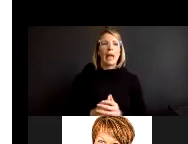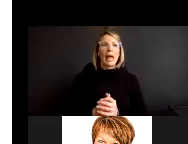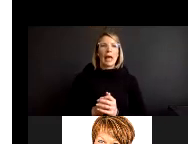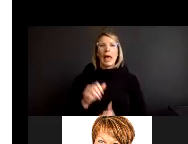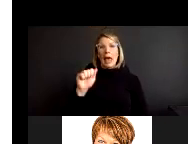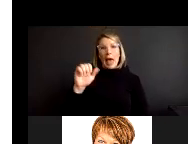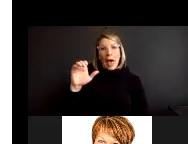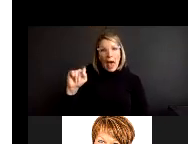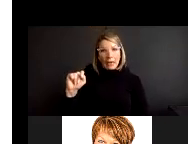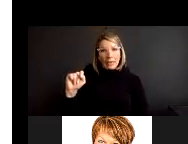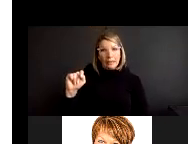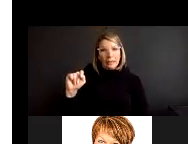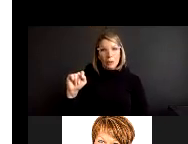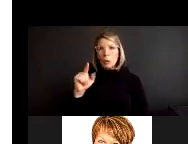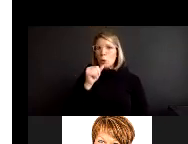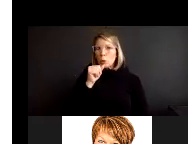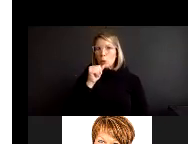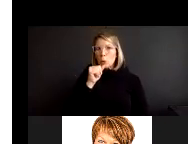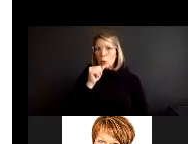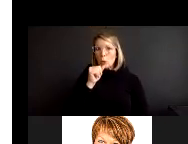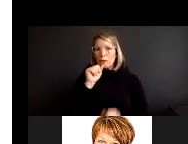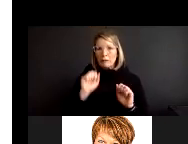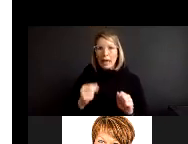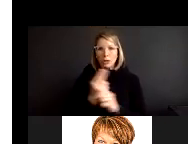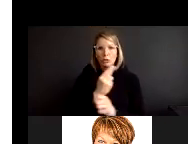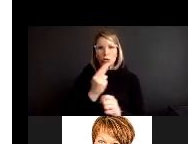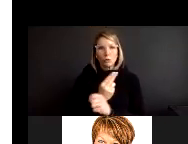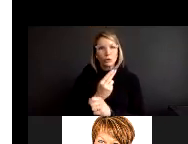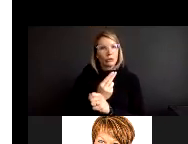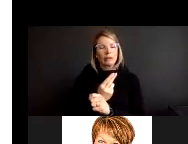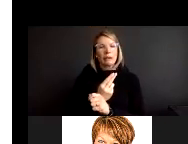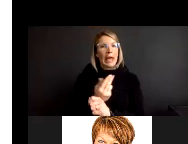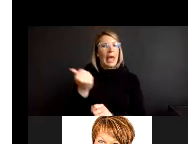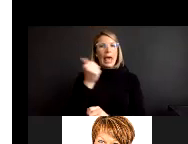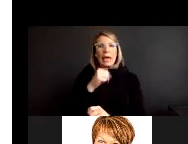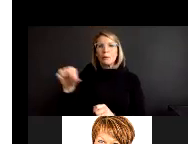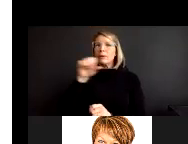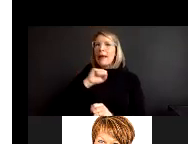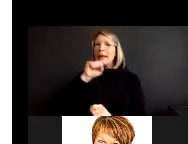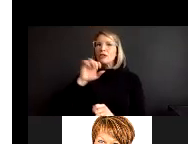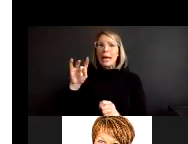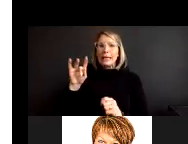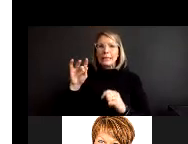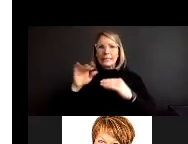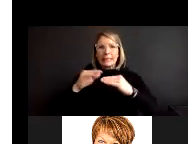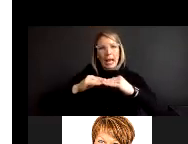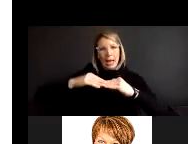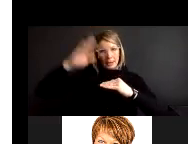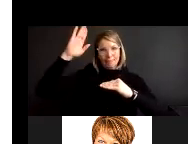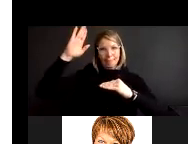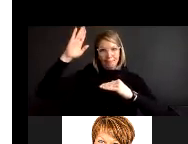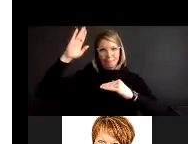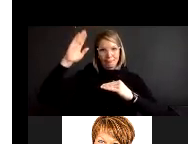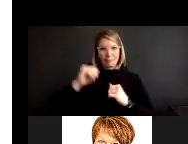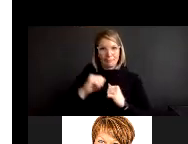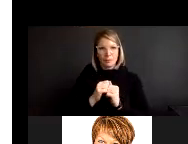applies to all adults, as we mentioned earlier, in the province who are 18 or older. So here's a definition. Here's our